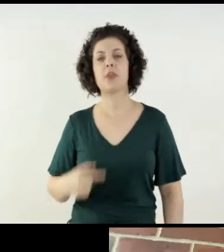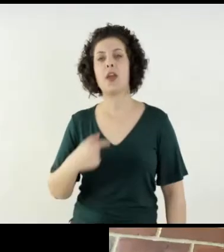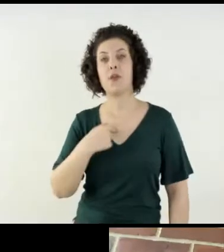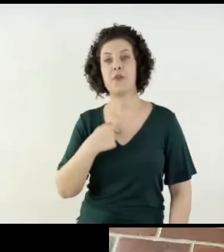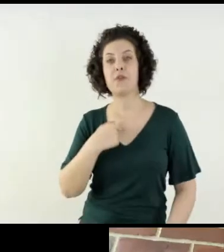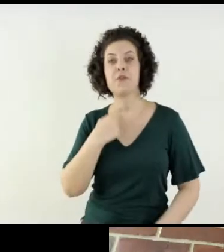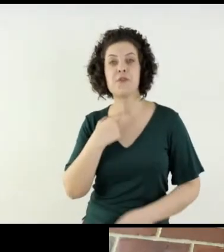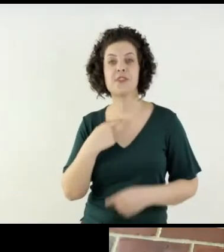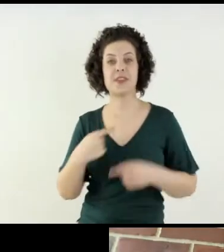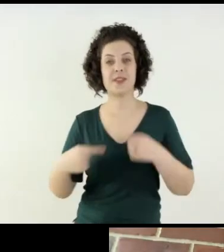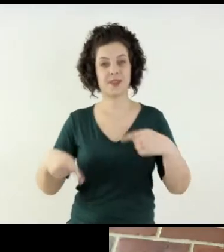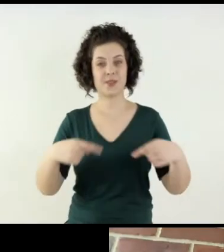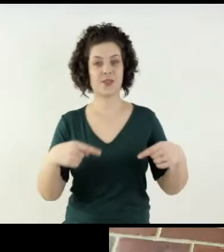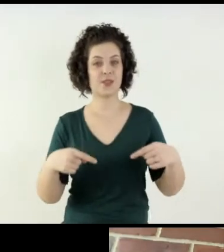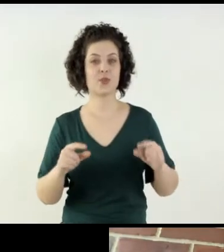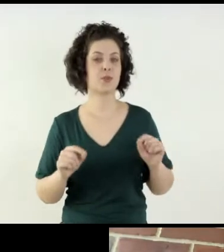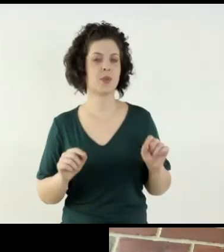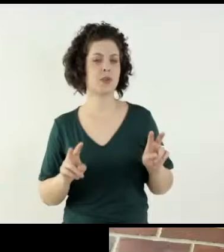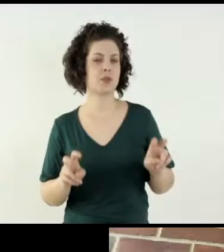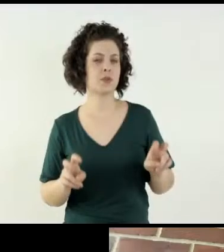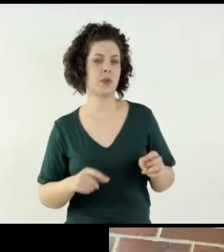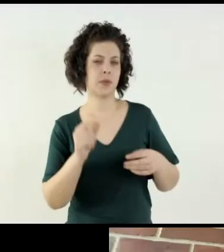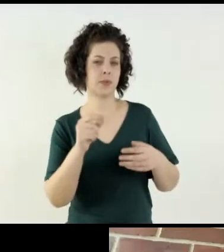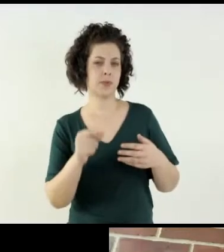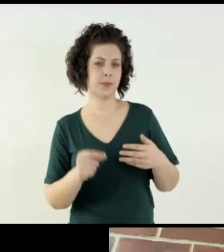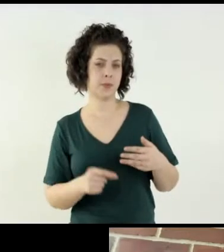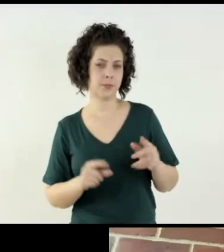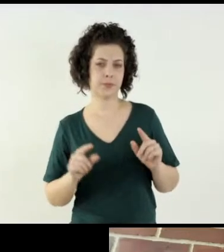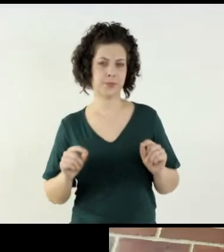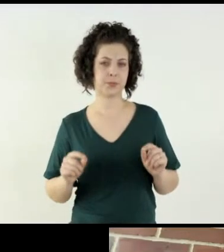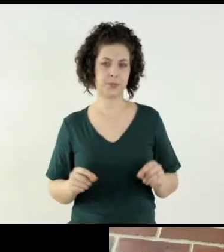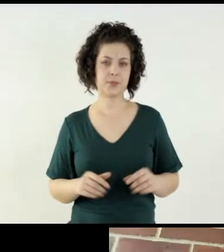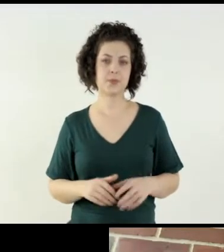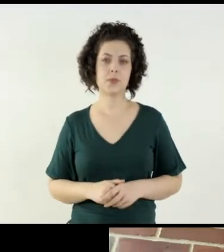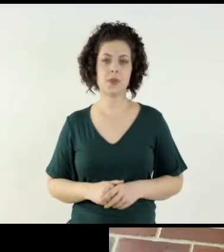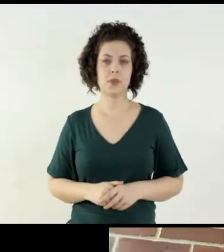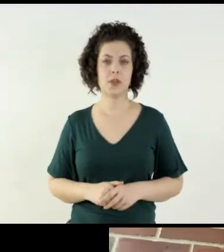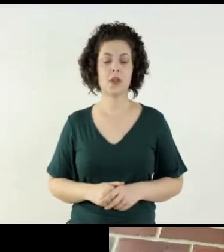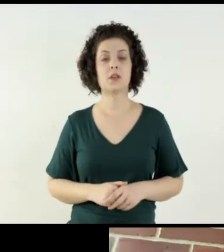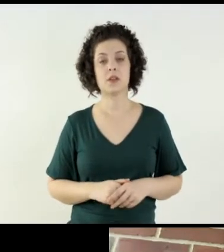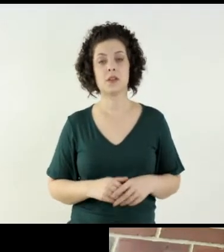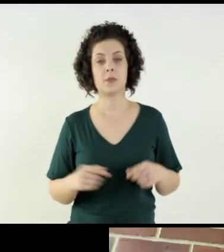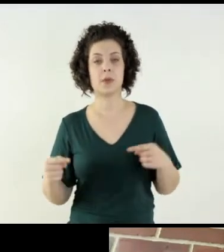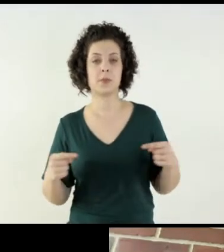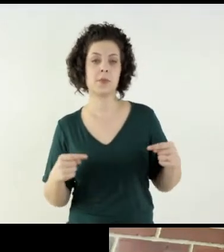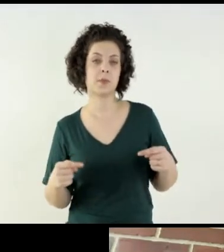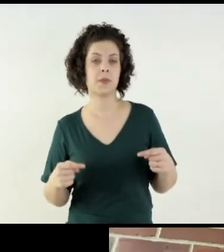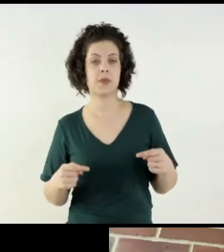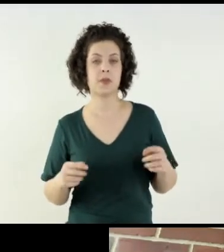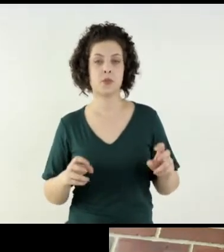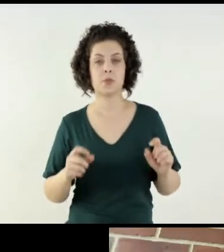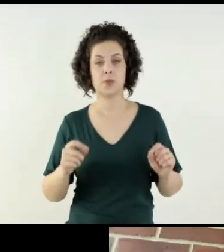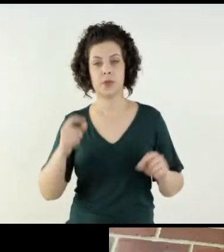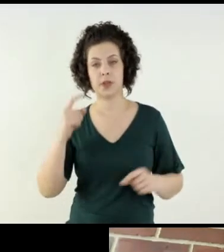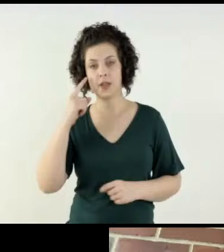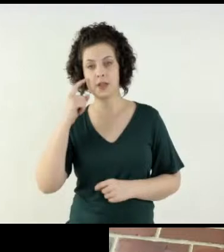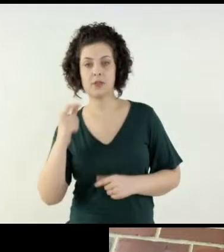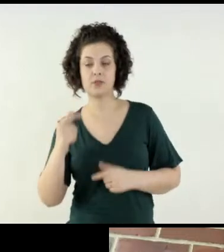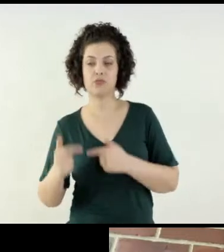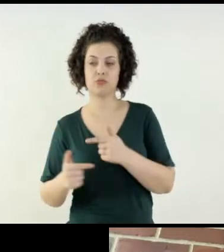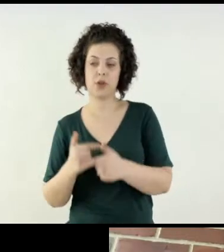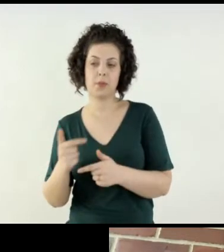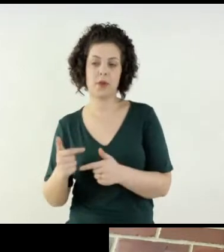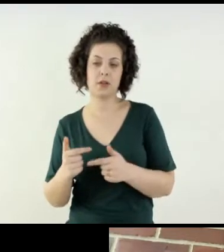specifically certain issues that have to do with the notion of labor and value of authorship